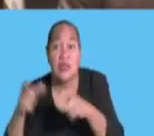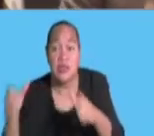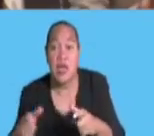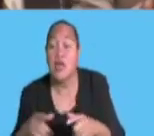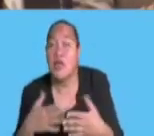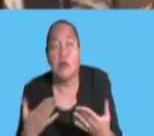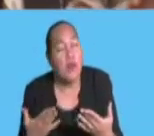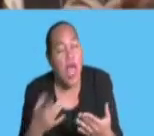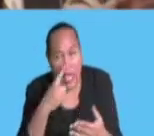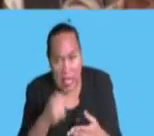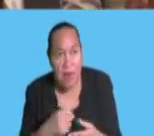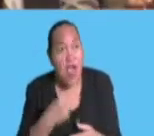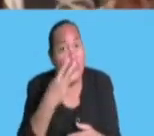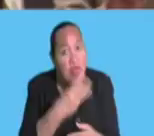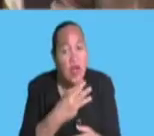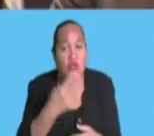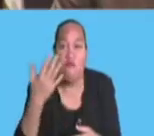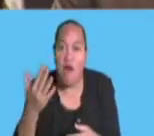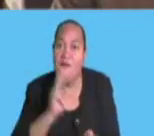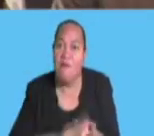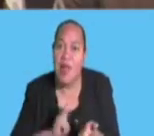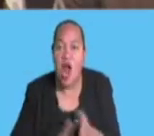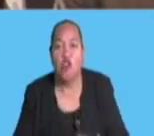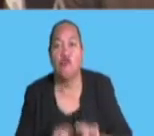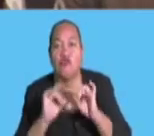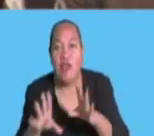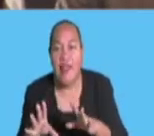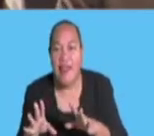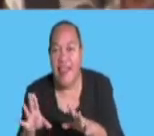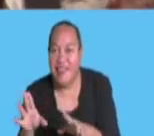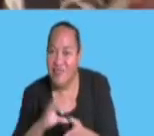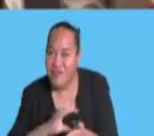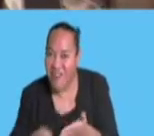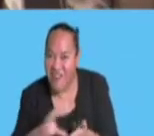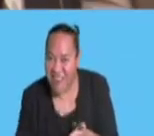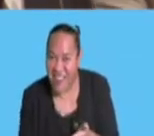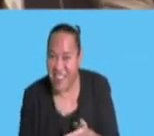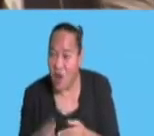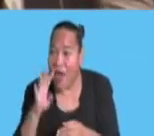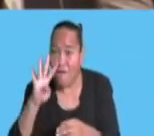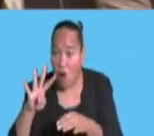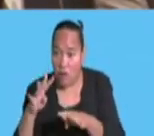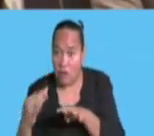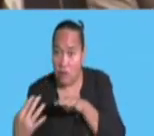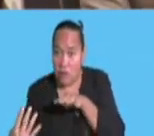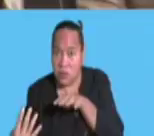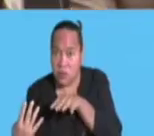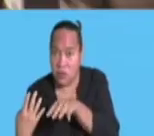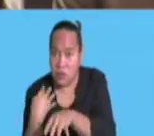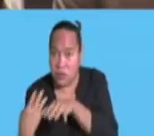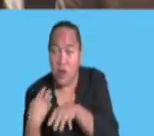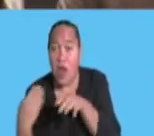be from 3 to 5 million Australian dollars per lane kilometer. So a 4-lane road like the one we have there